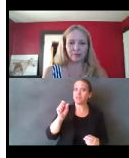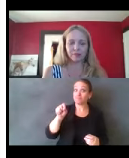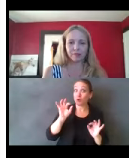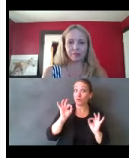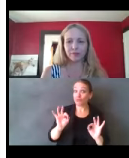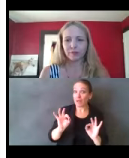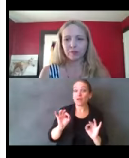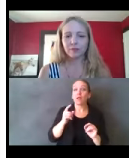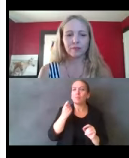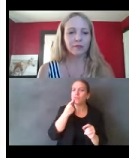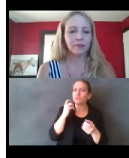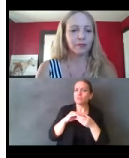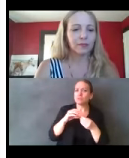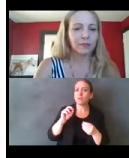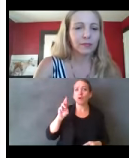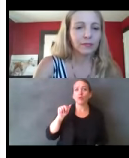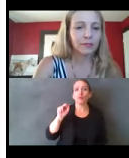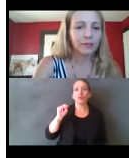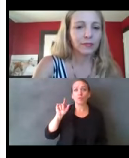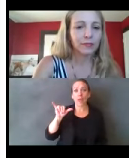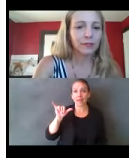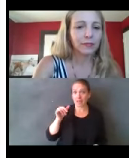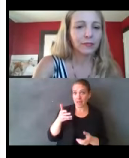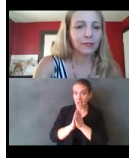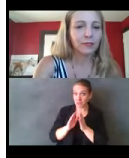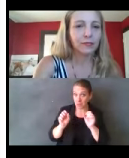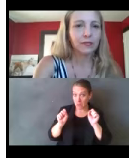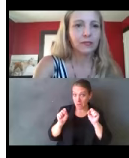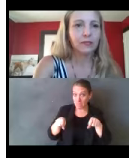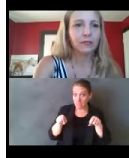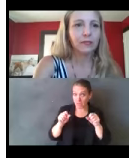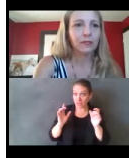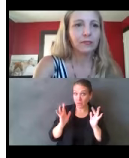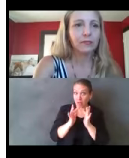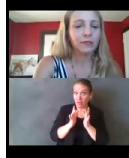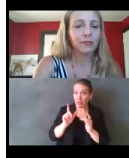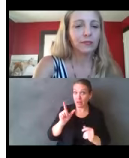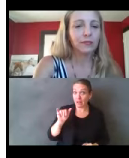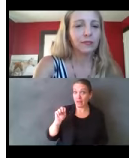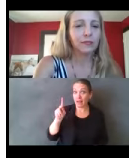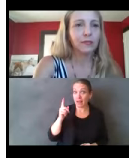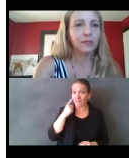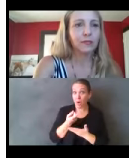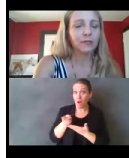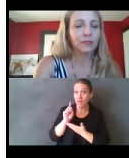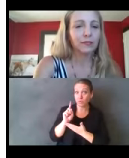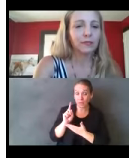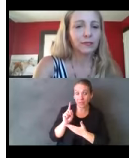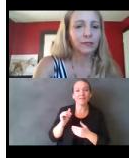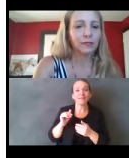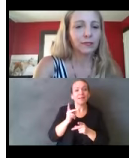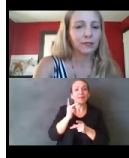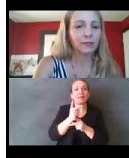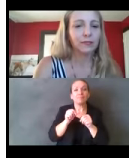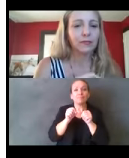were just saying, so Randy actually asked if it was possible to get a link to last week's presentation, which was staying connected and